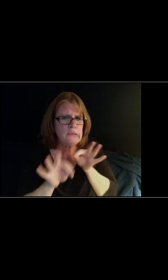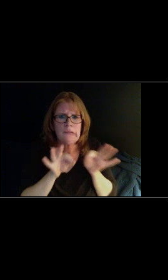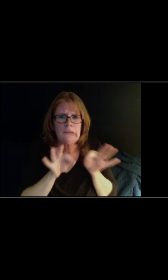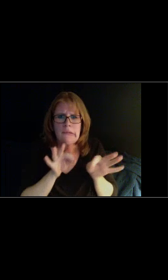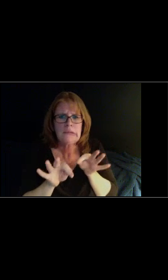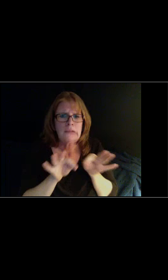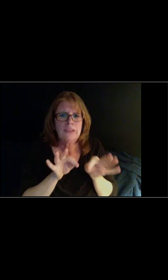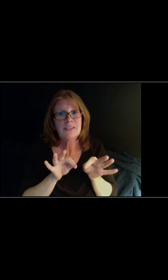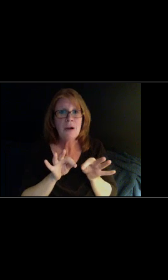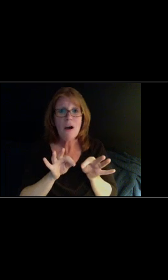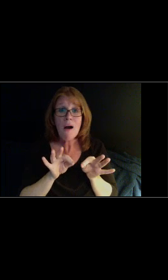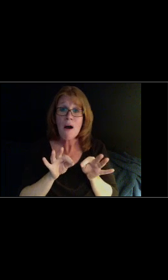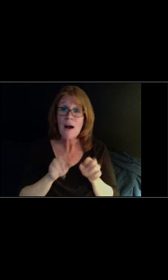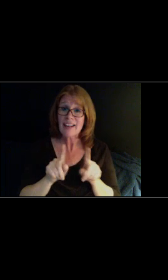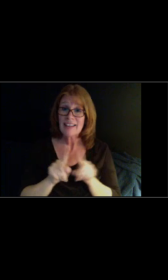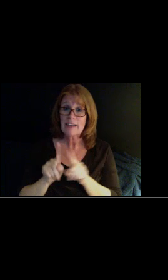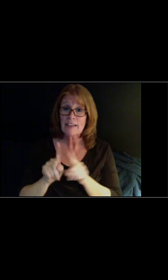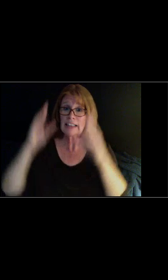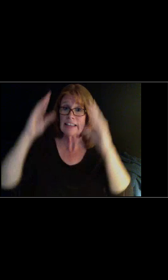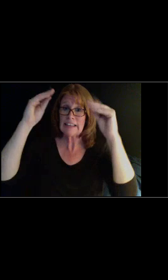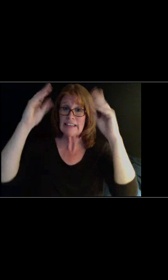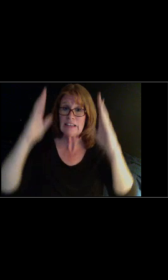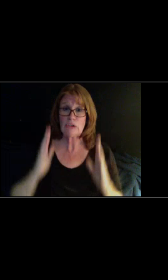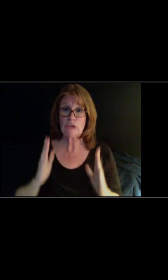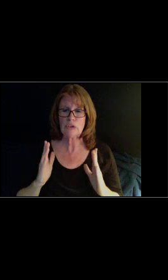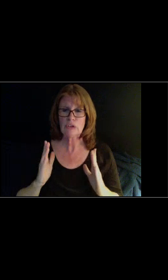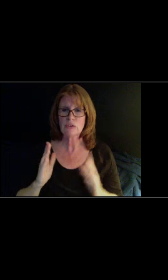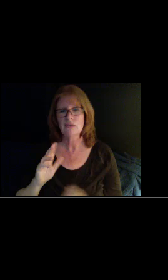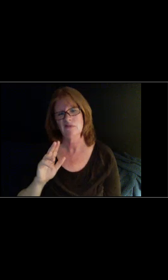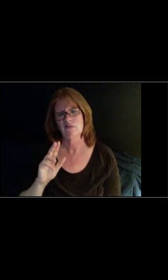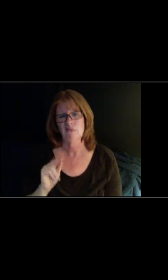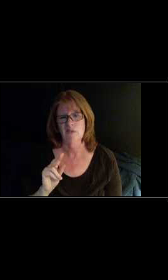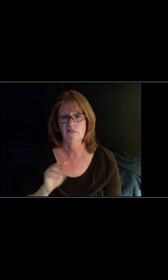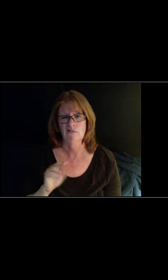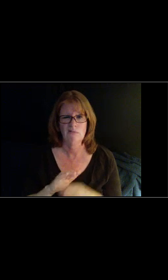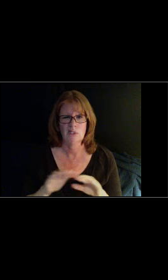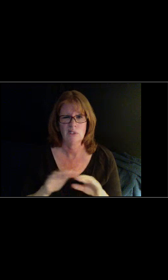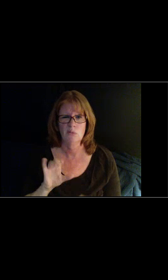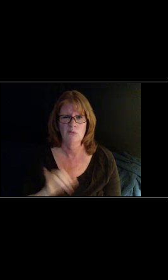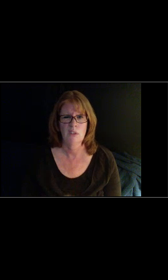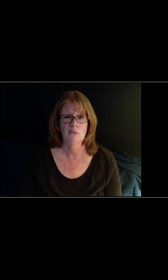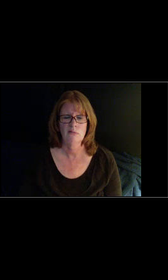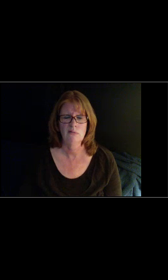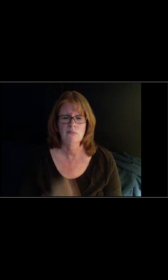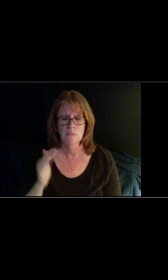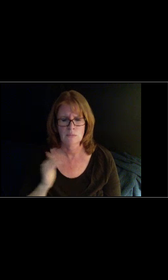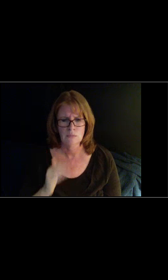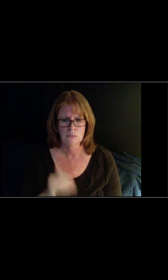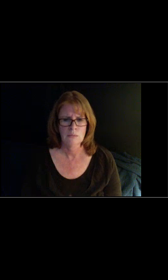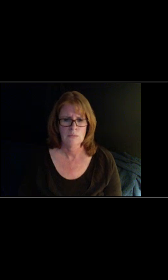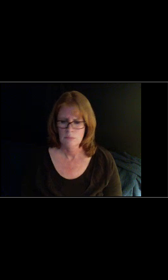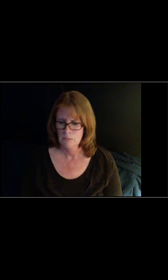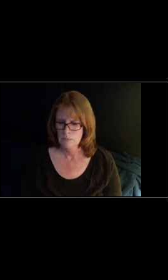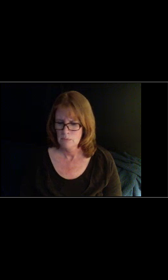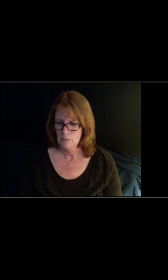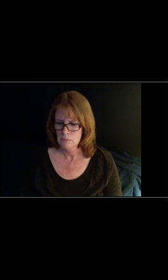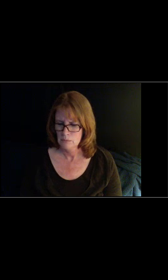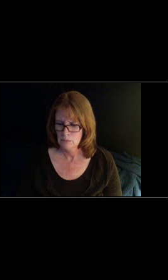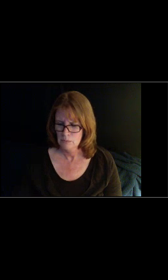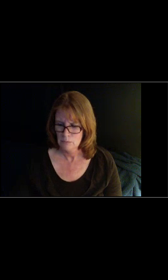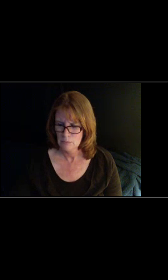of procedure or their specific patient's disease, we suddenly don't say, well, that physician is behaving like a